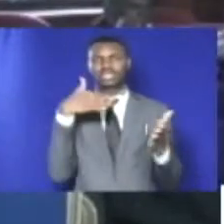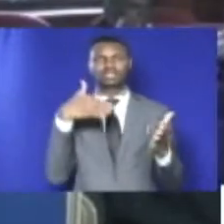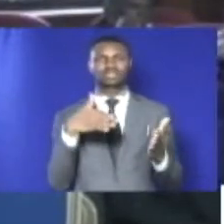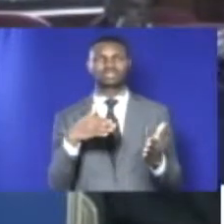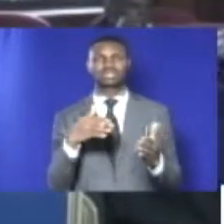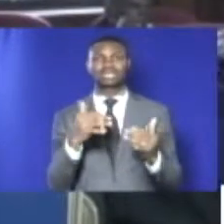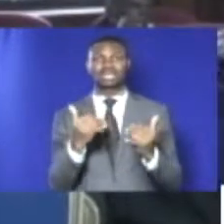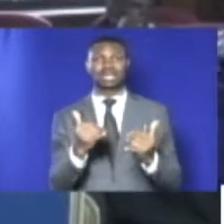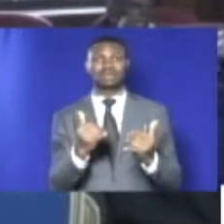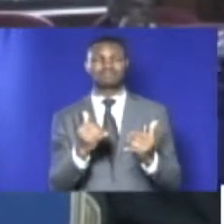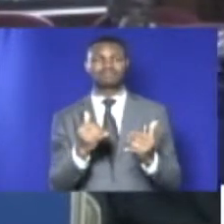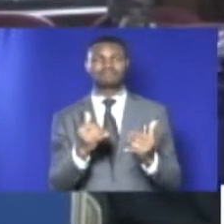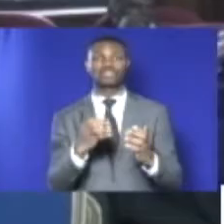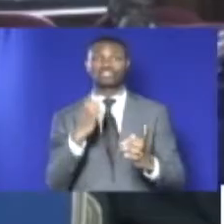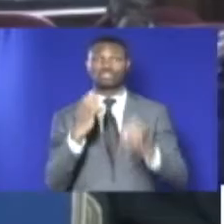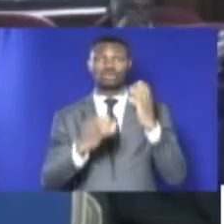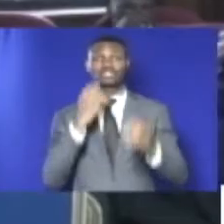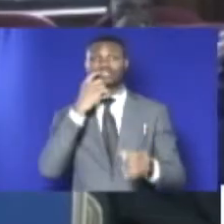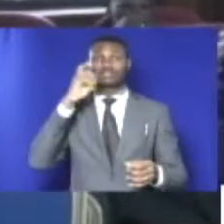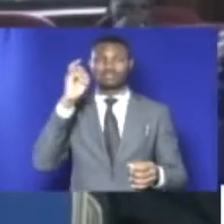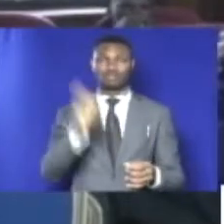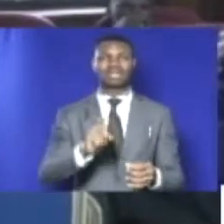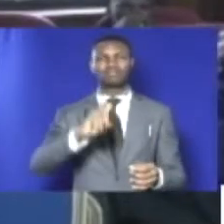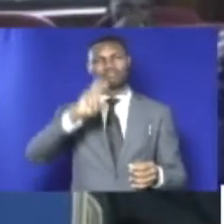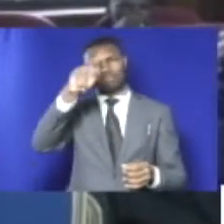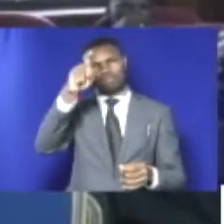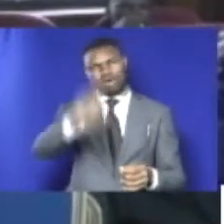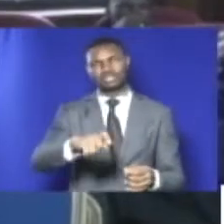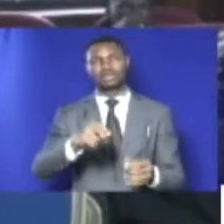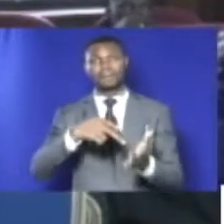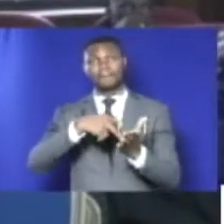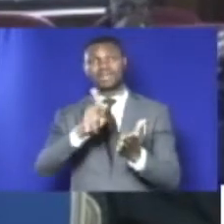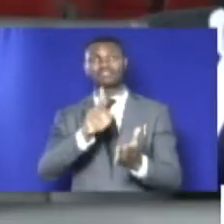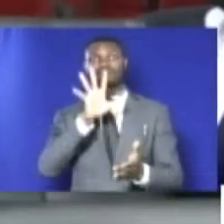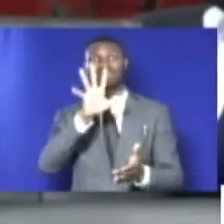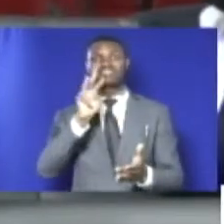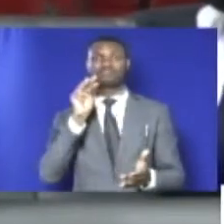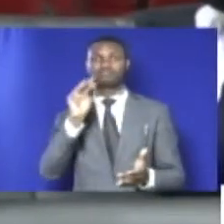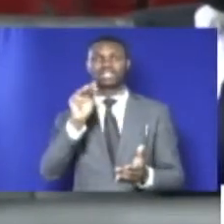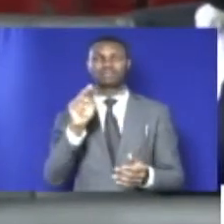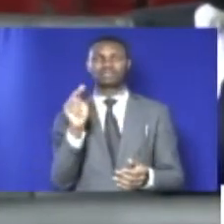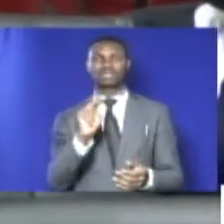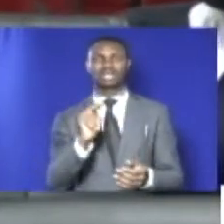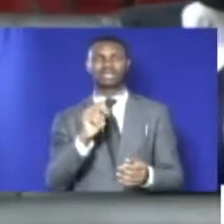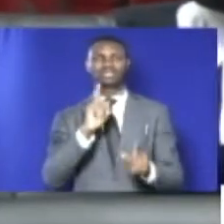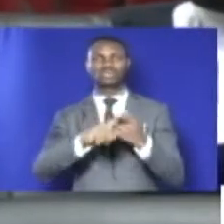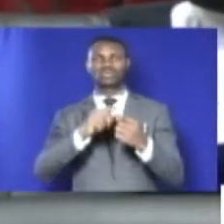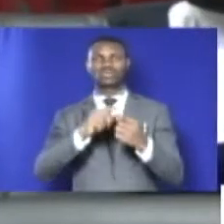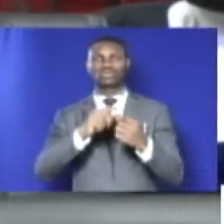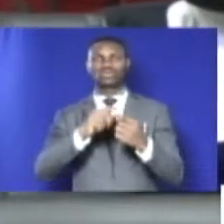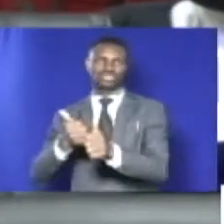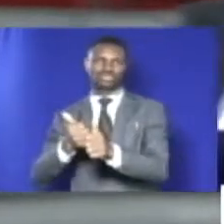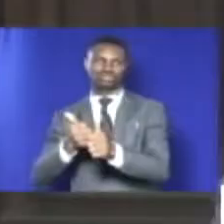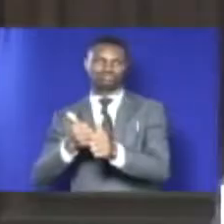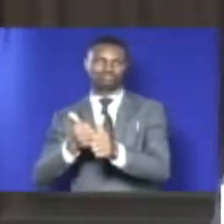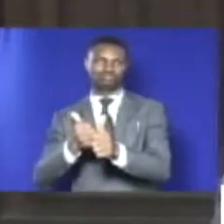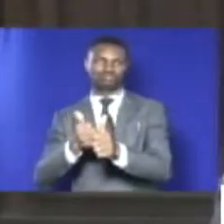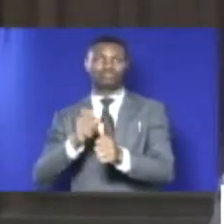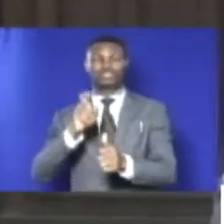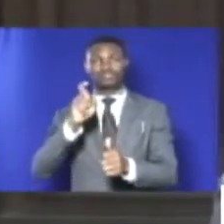5 million naira in damages to each of the applicants and release the bodies of the dead to them for burial.